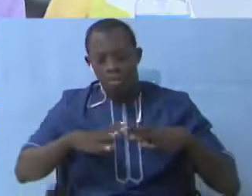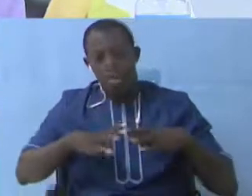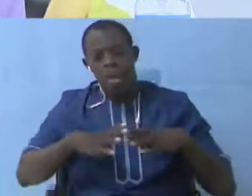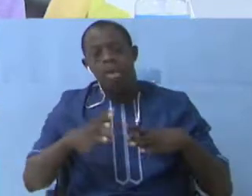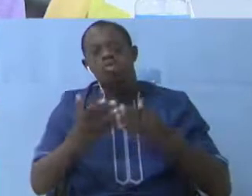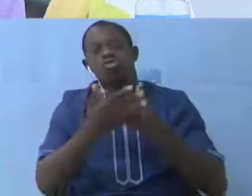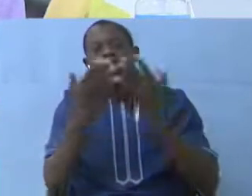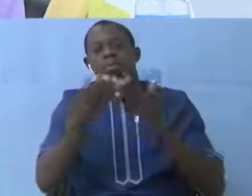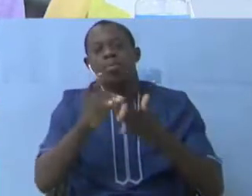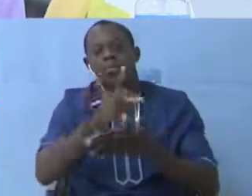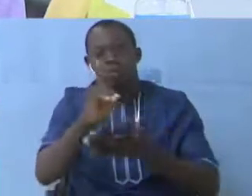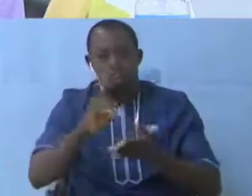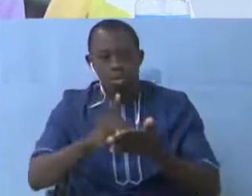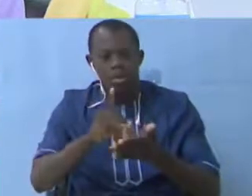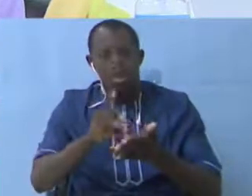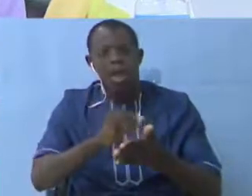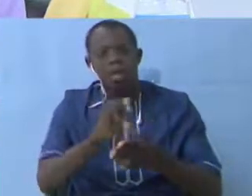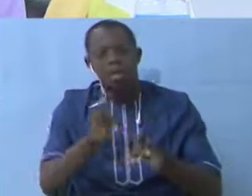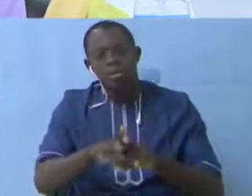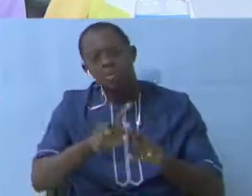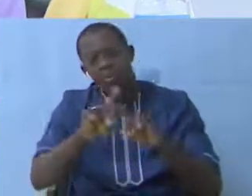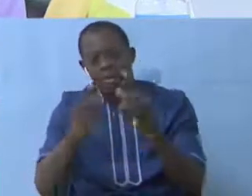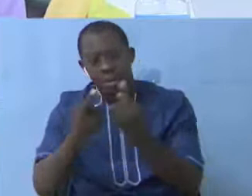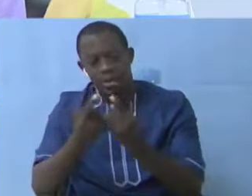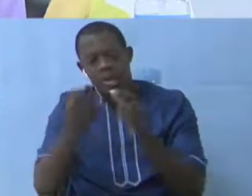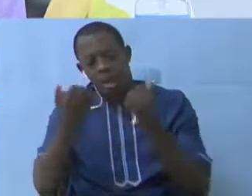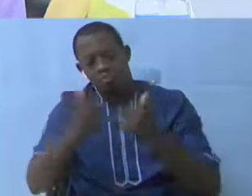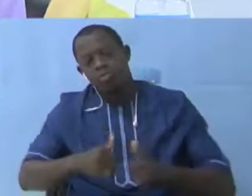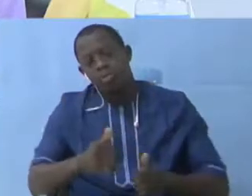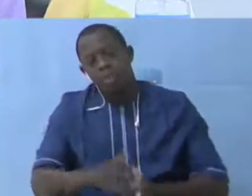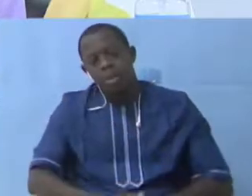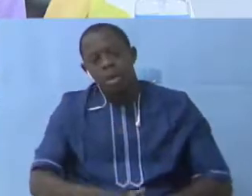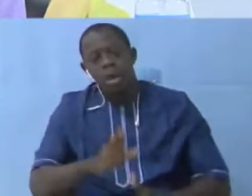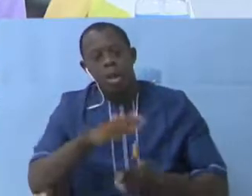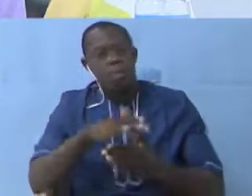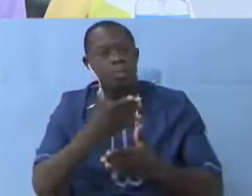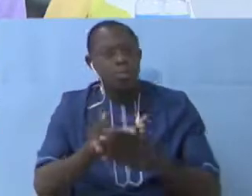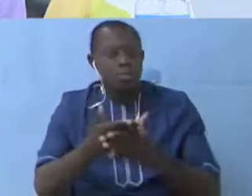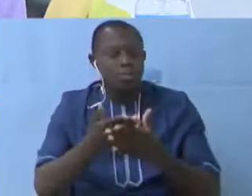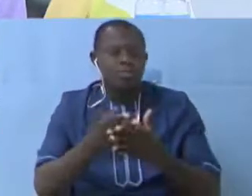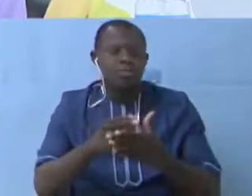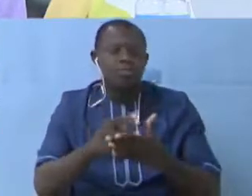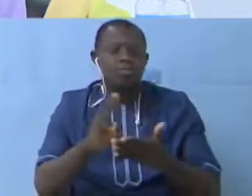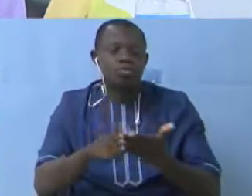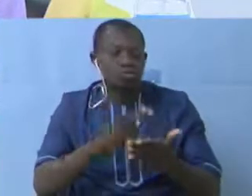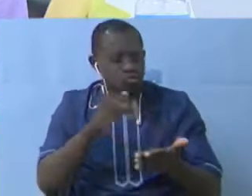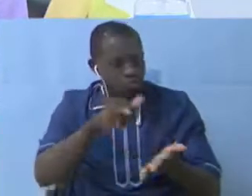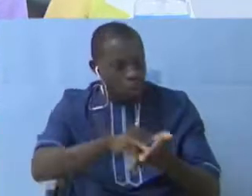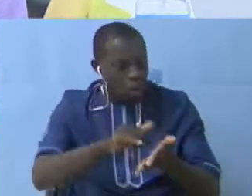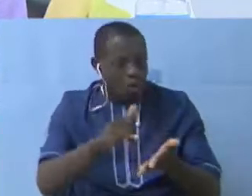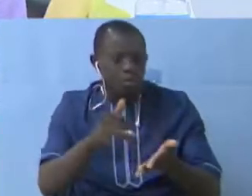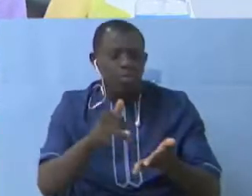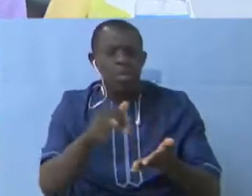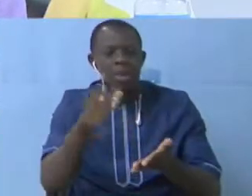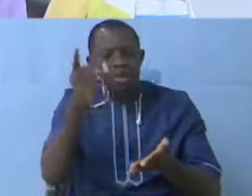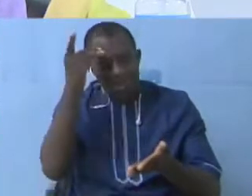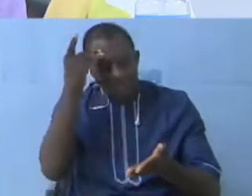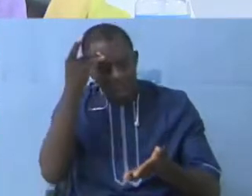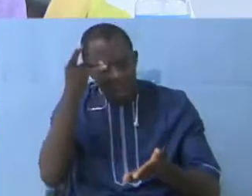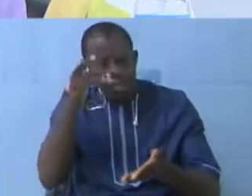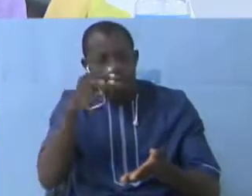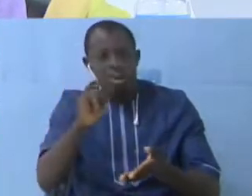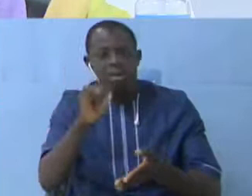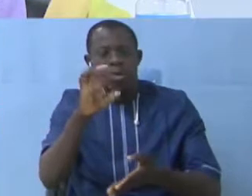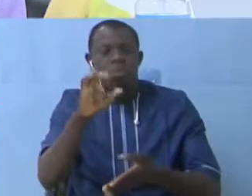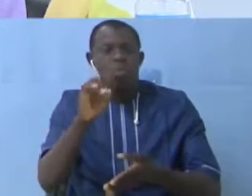the documentation and back and forward between New York, Dakar, ECOWAS,